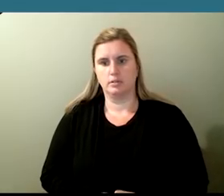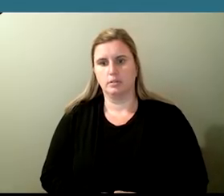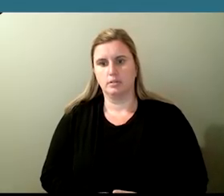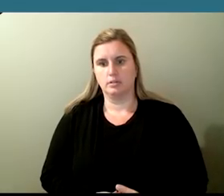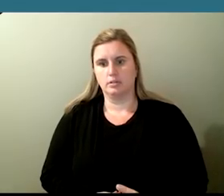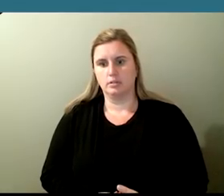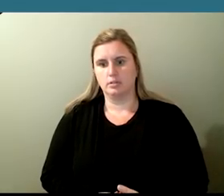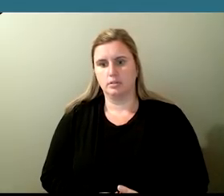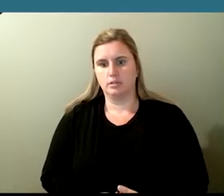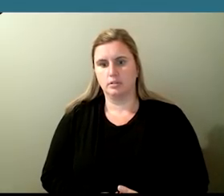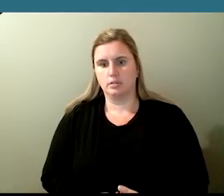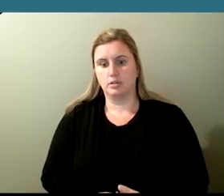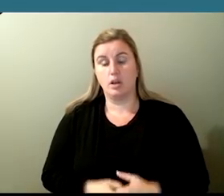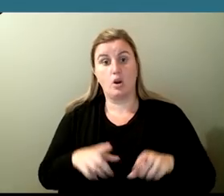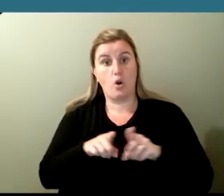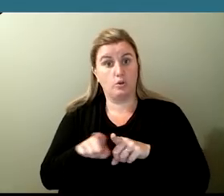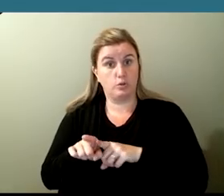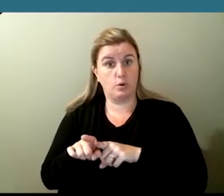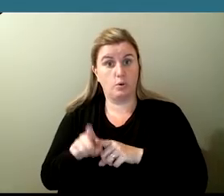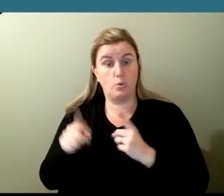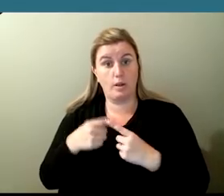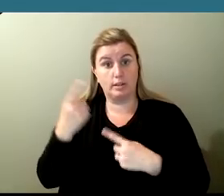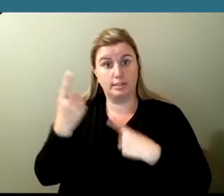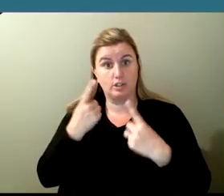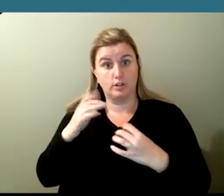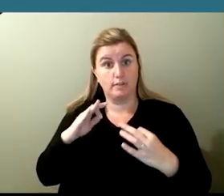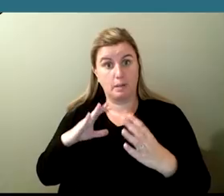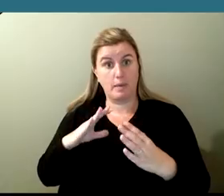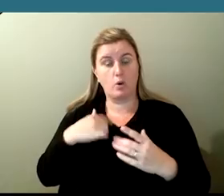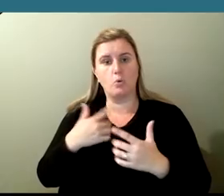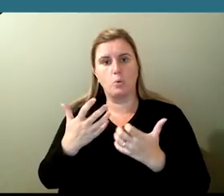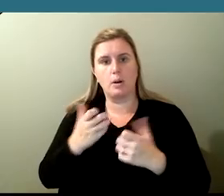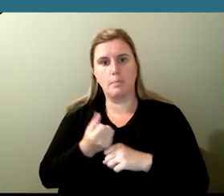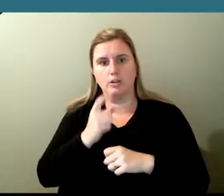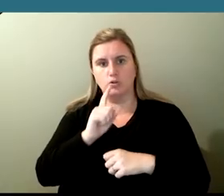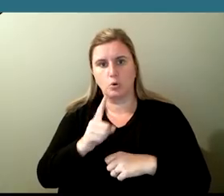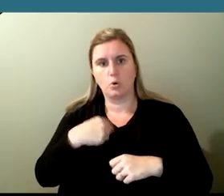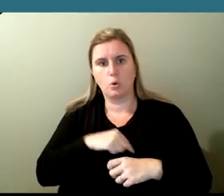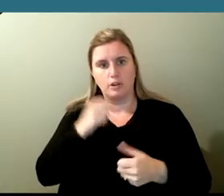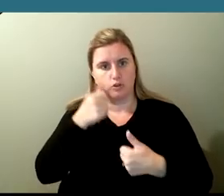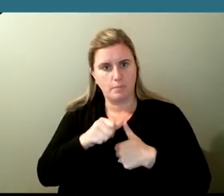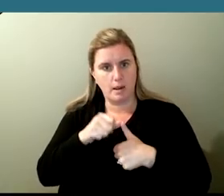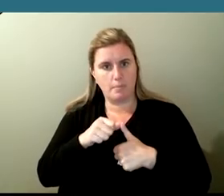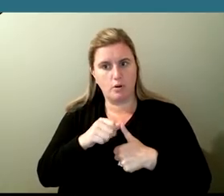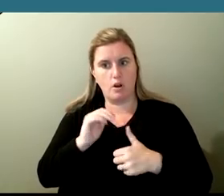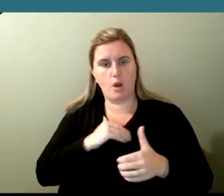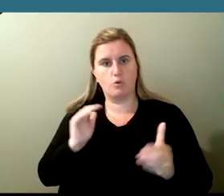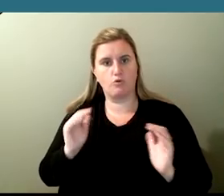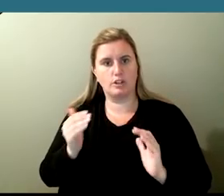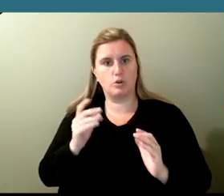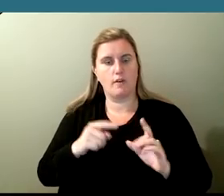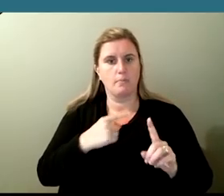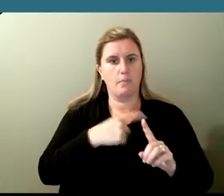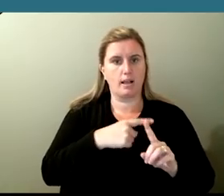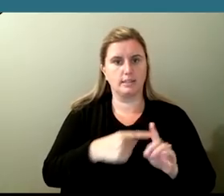And also, when considering feedback, we want to make sure that we remember our ratio of positive to